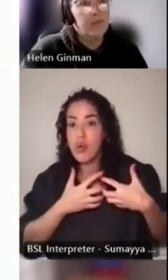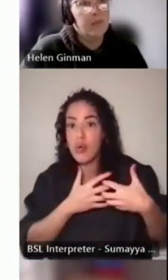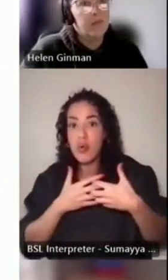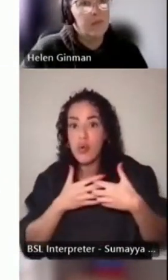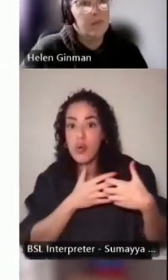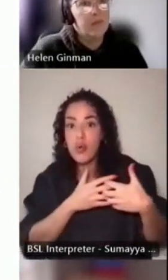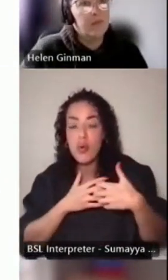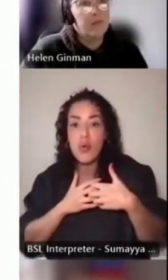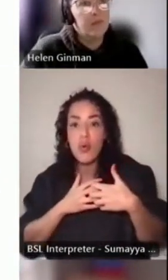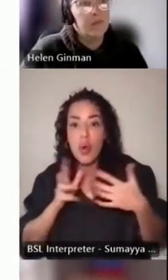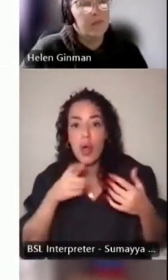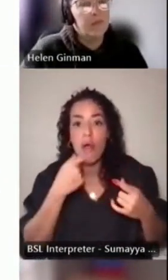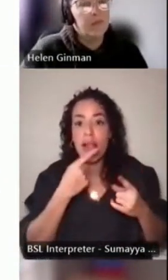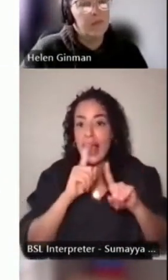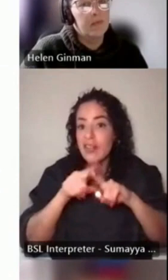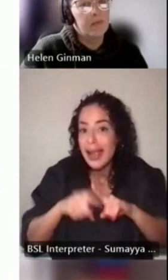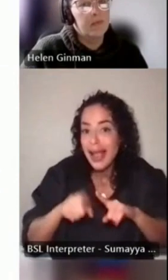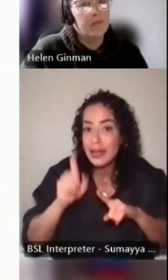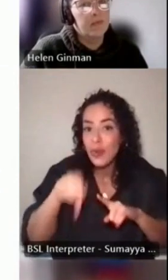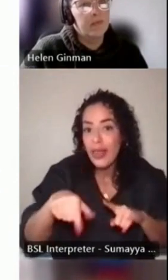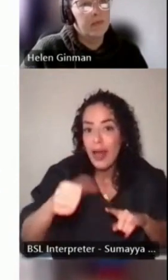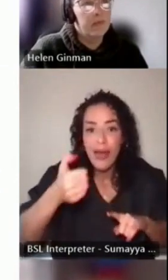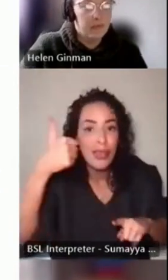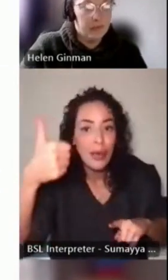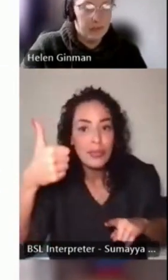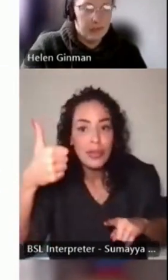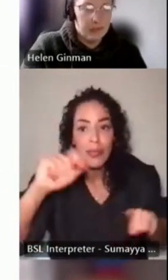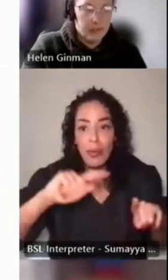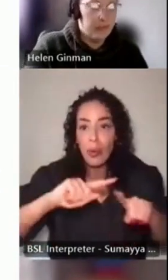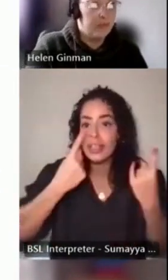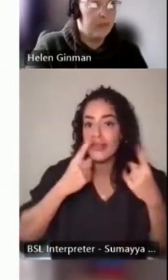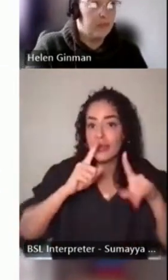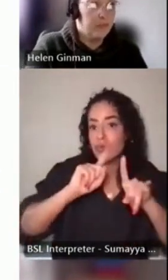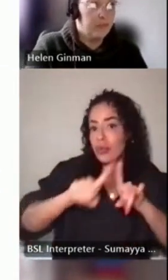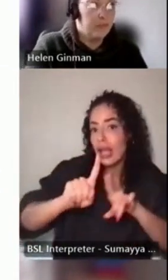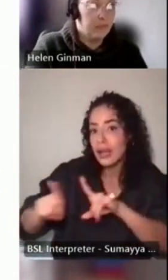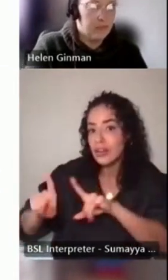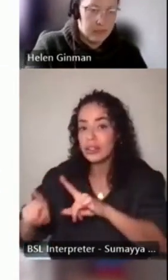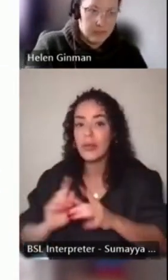different reaction. What are our thoughts on these?